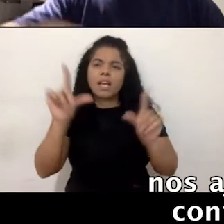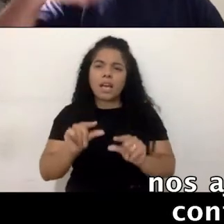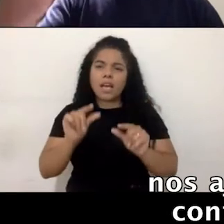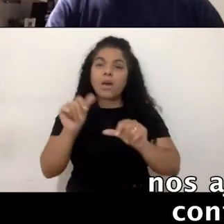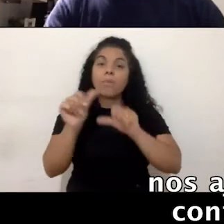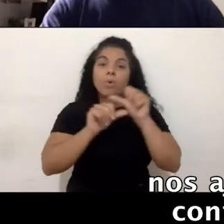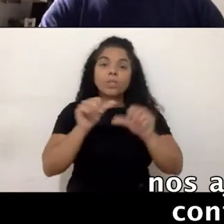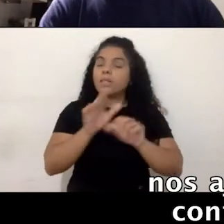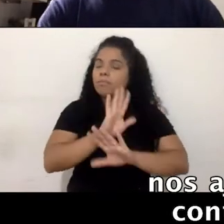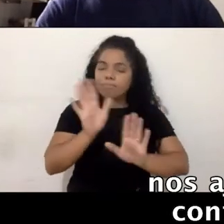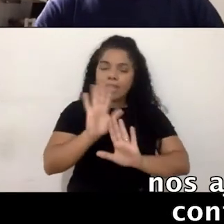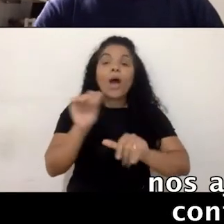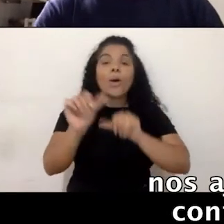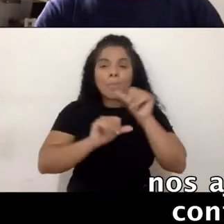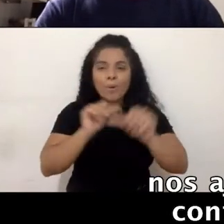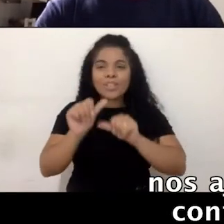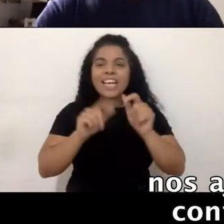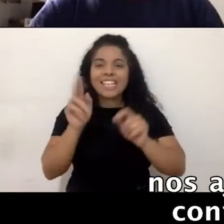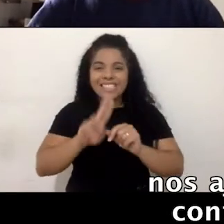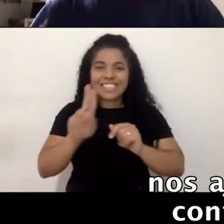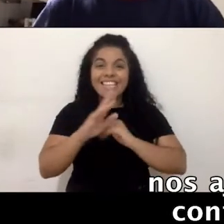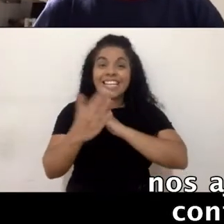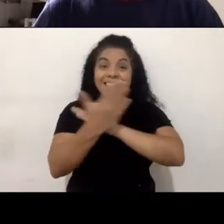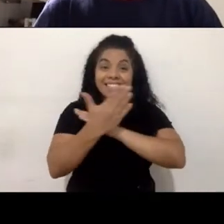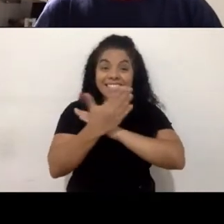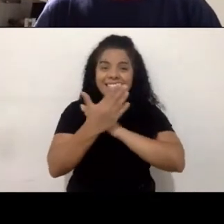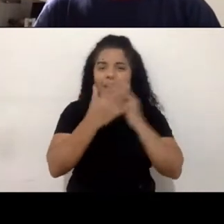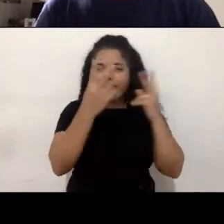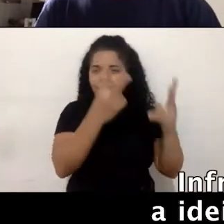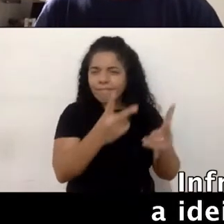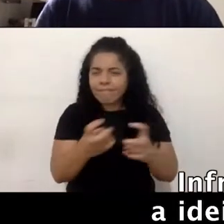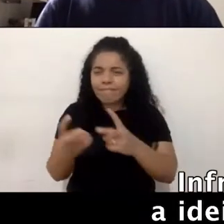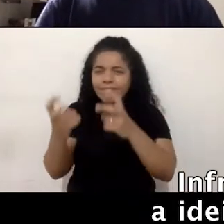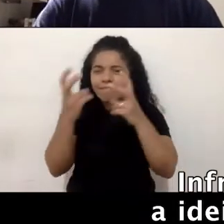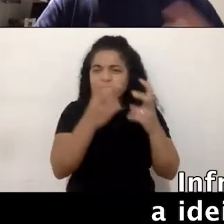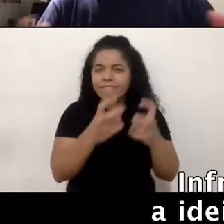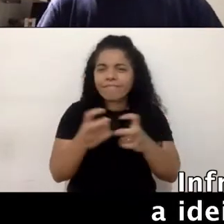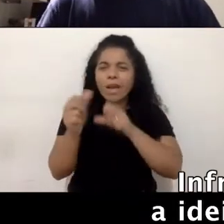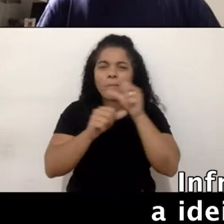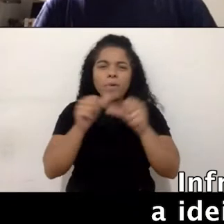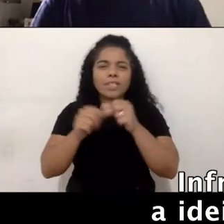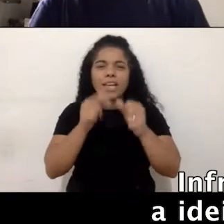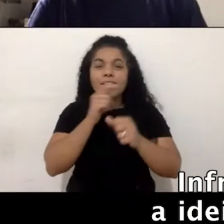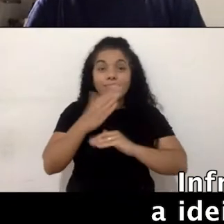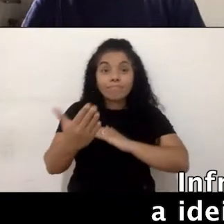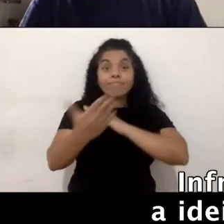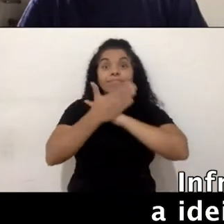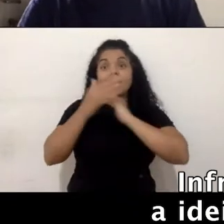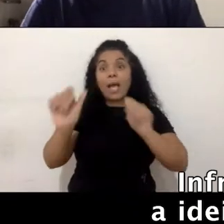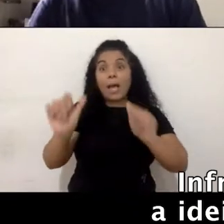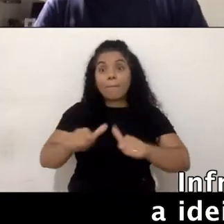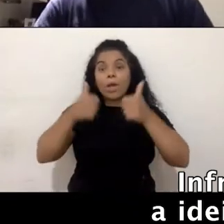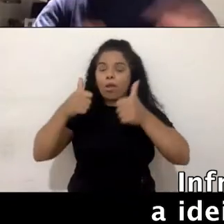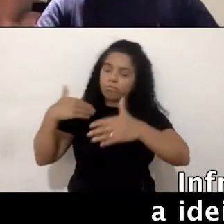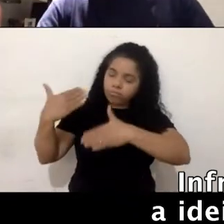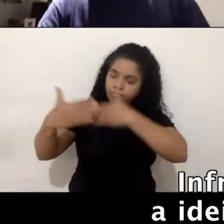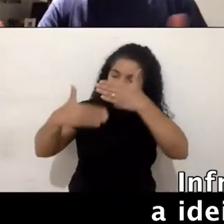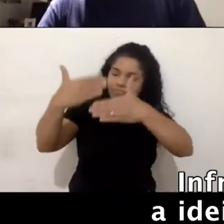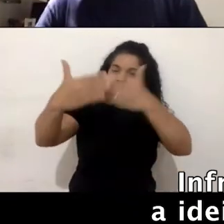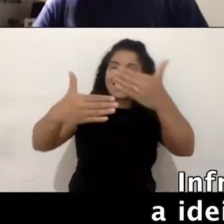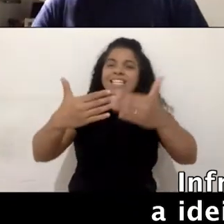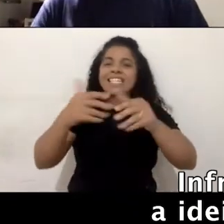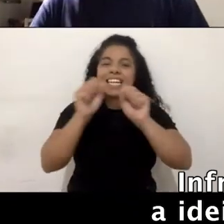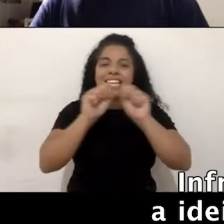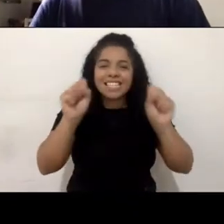helping us to continually improve and evolve our systems. So composable infrastructure is basically taking this idea into